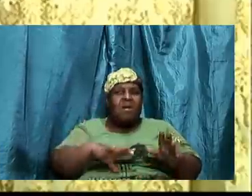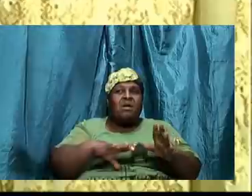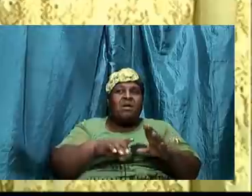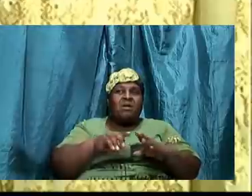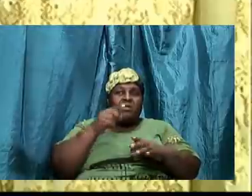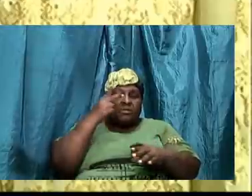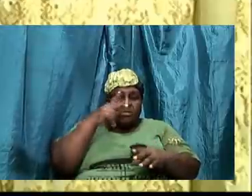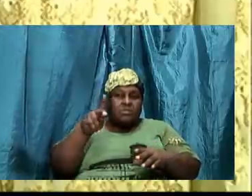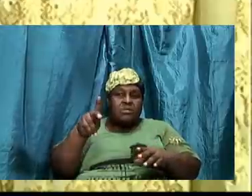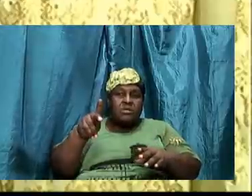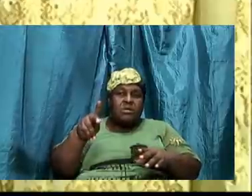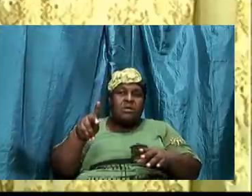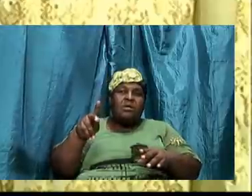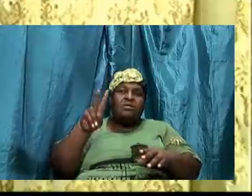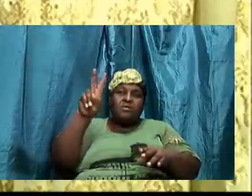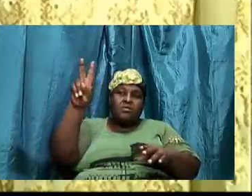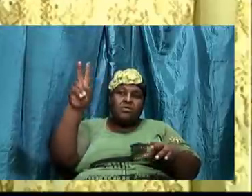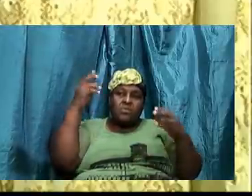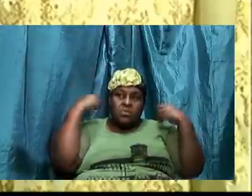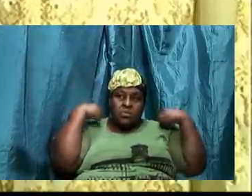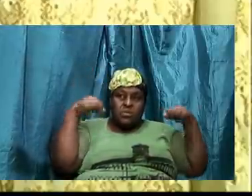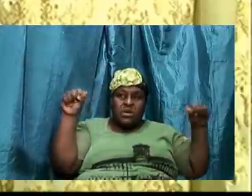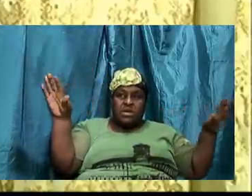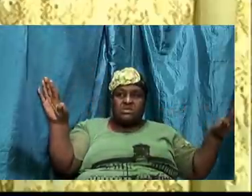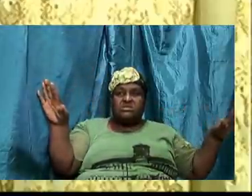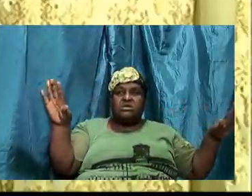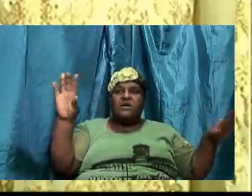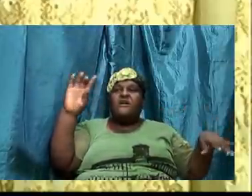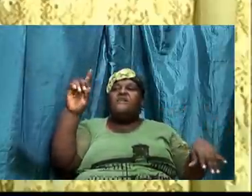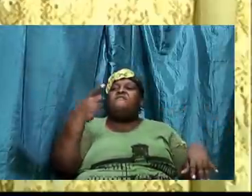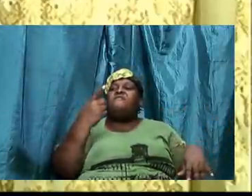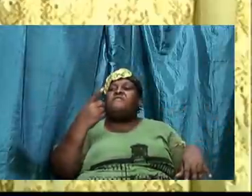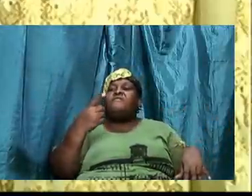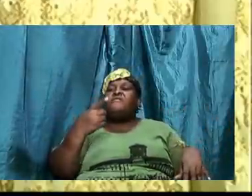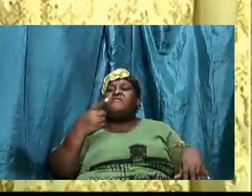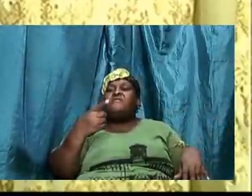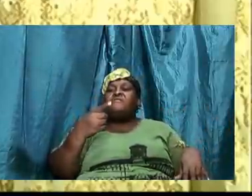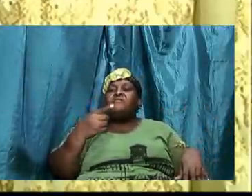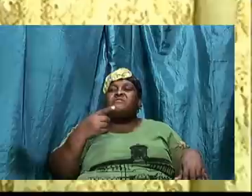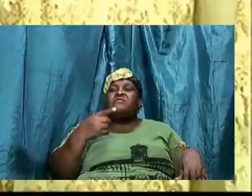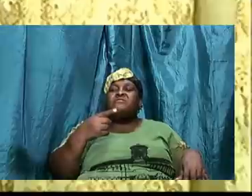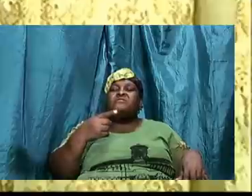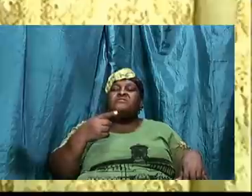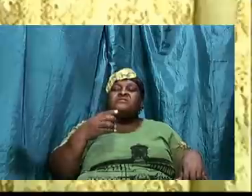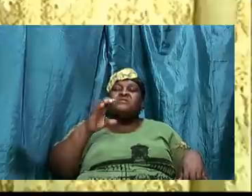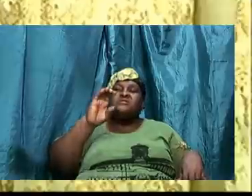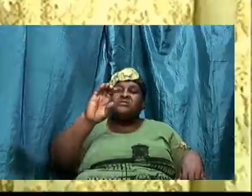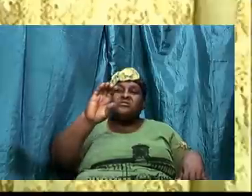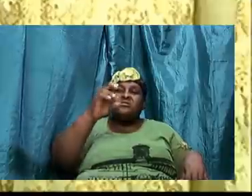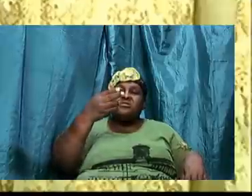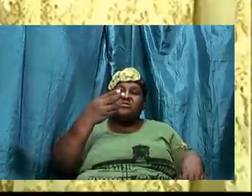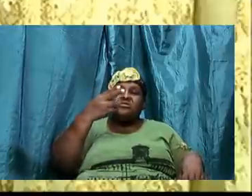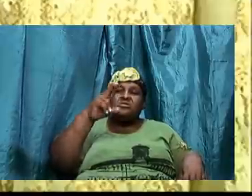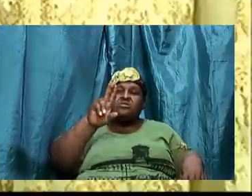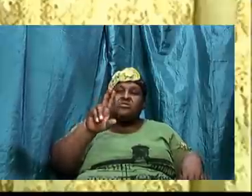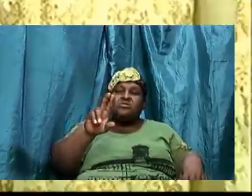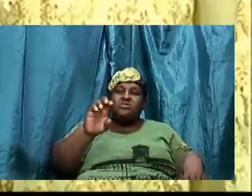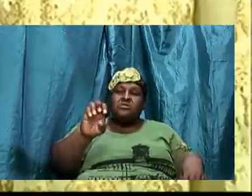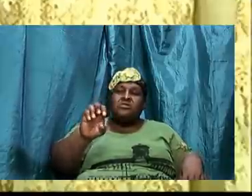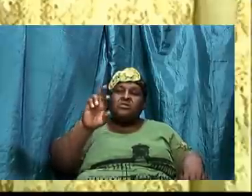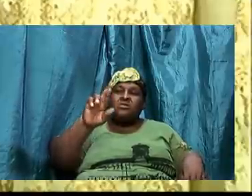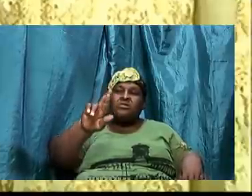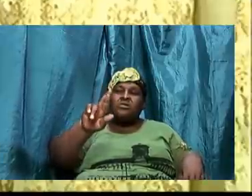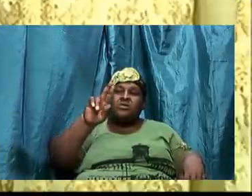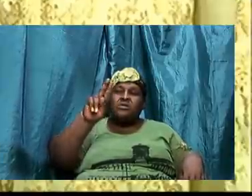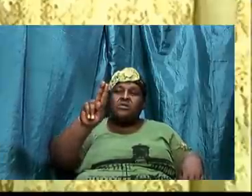are double-winged. The first mention of cherub is found in Genesis chapter